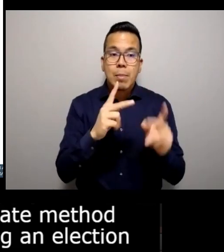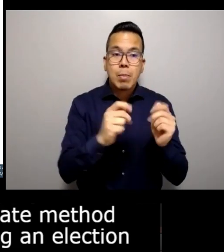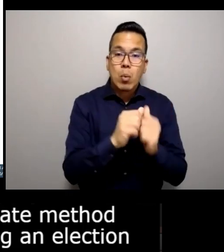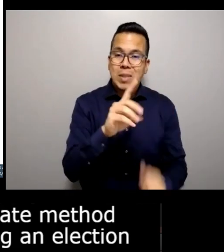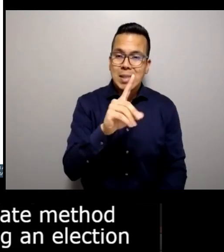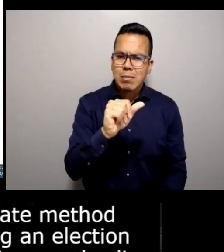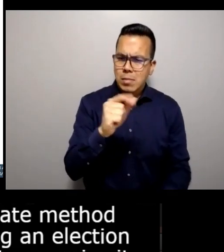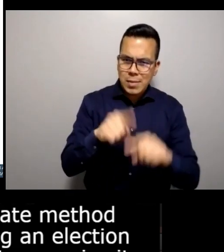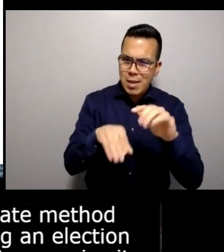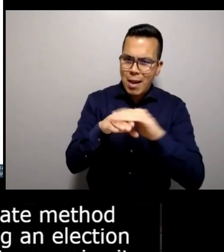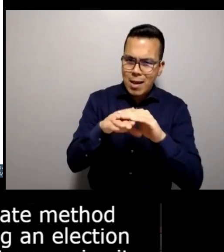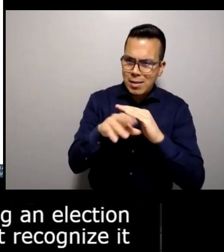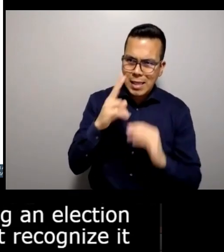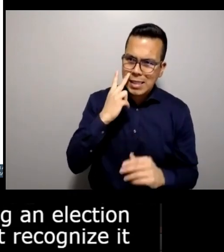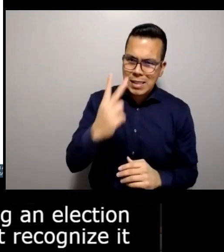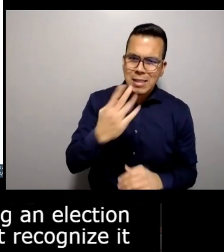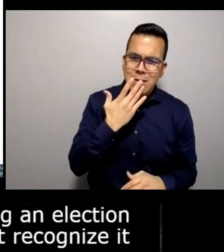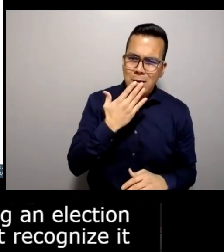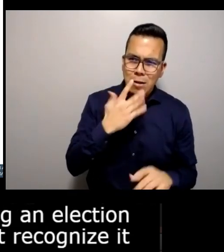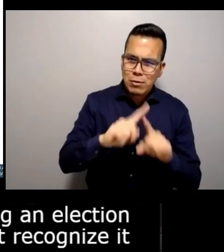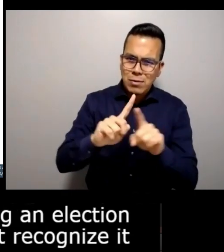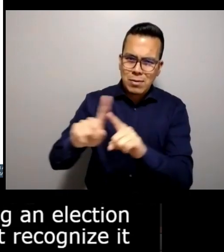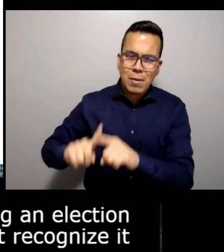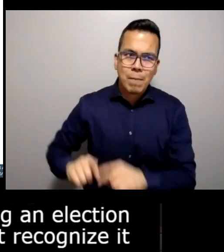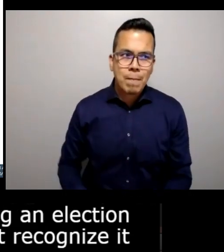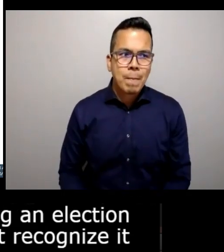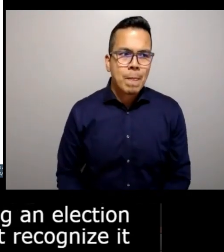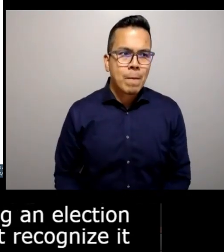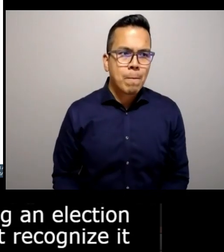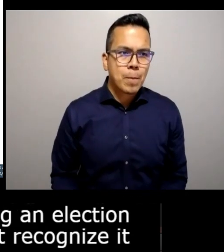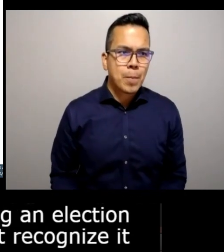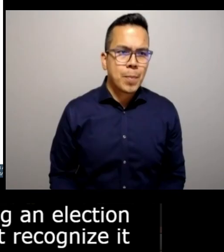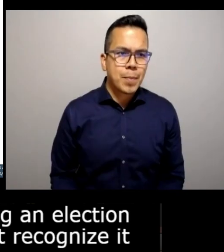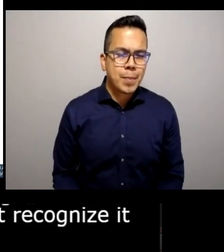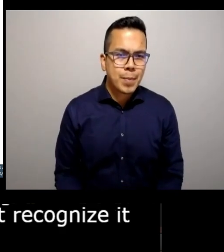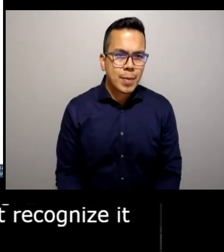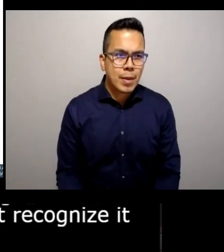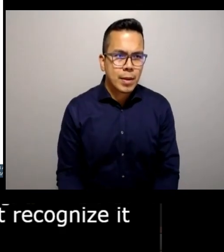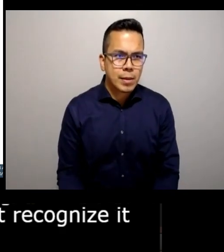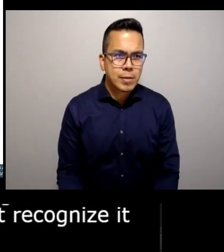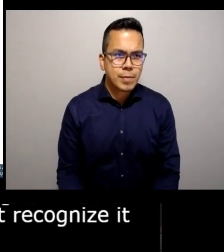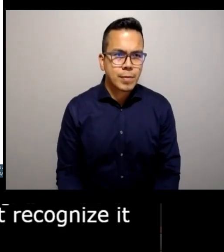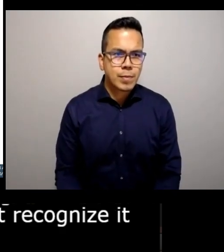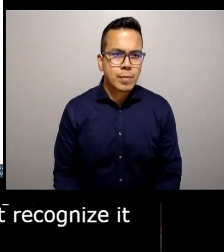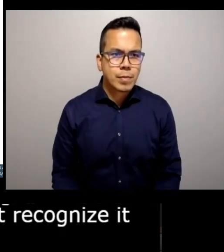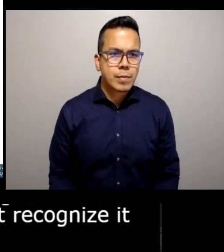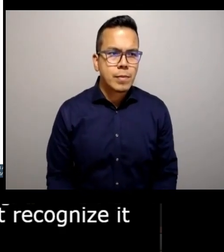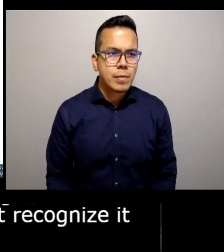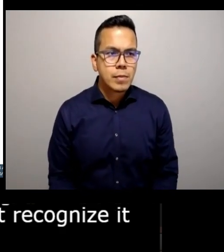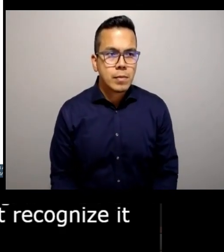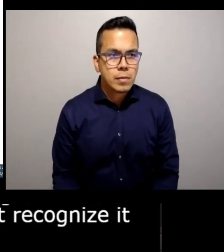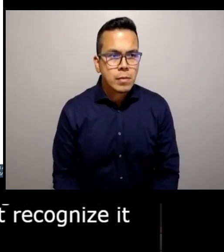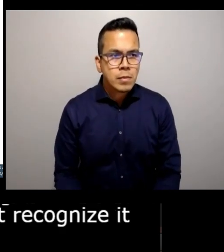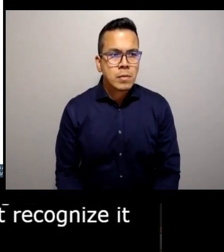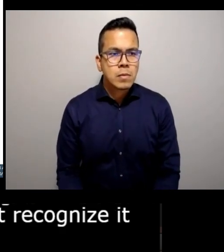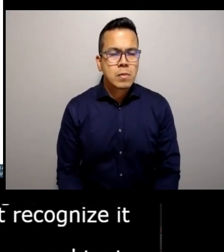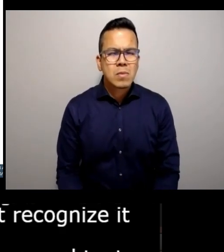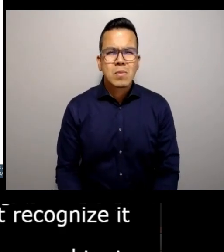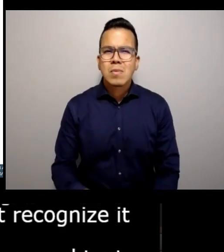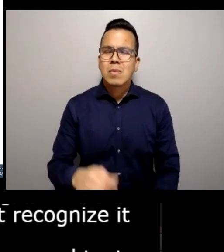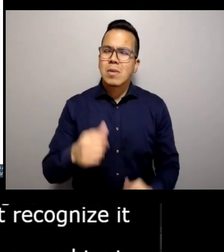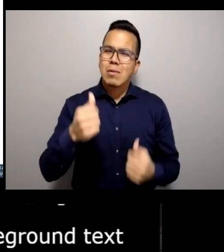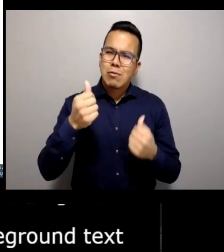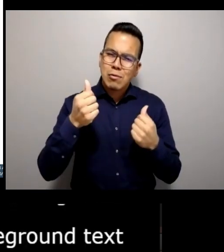One should, of course, avoid poor color contrast between foreground text and background and the like. If you're